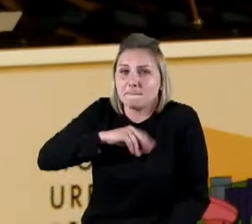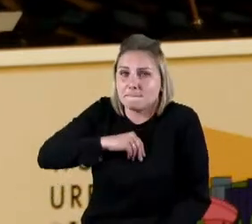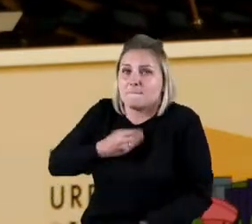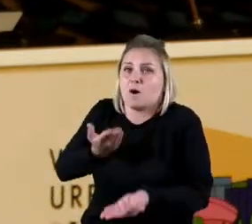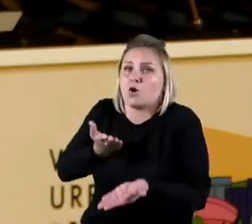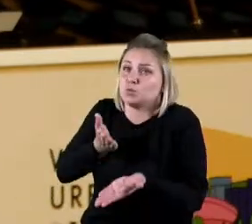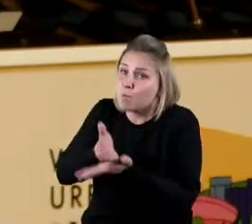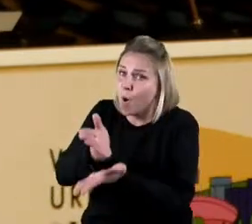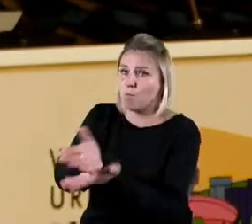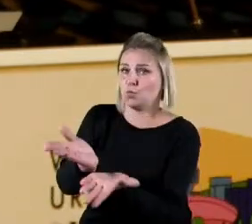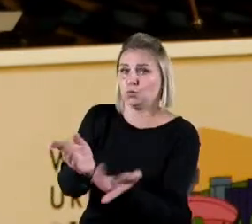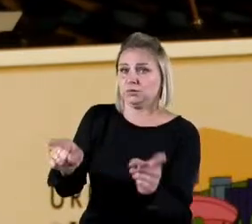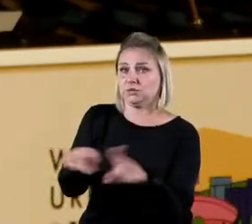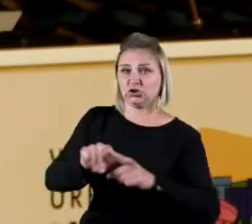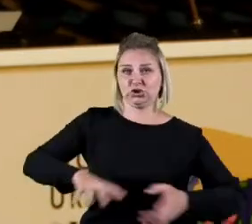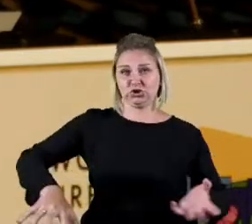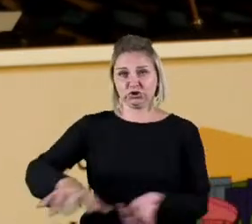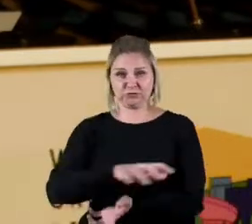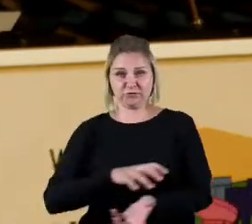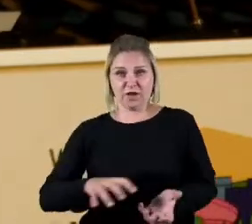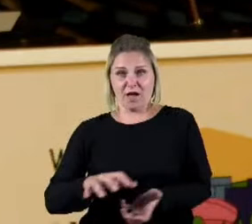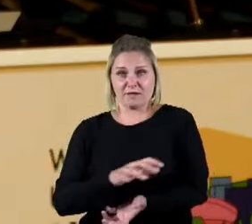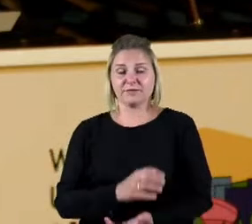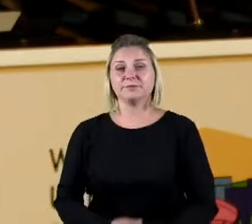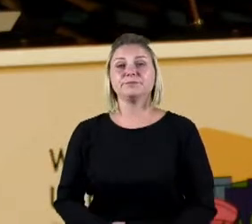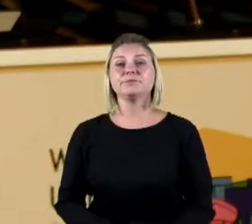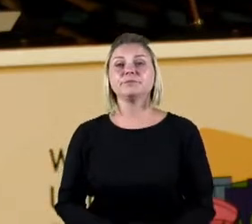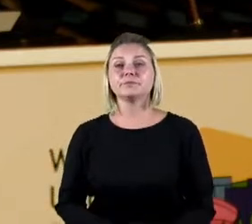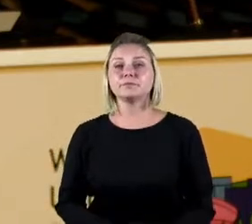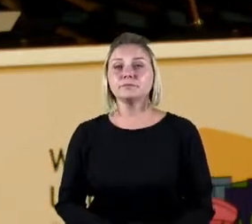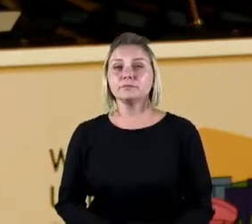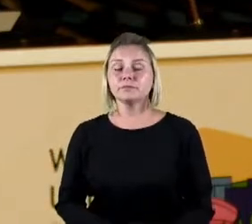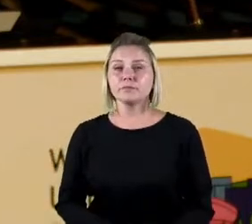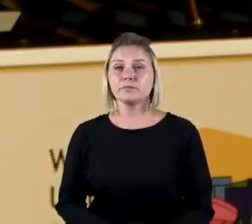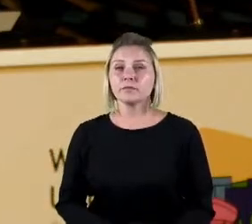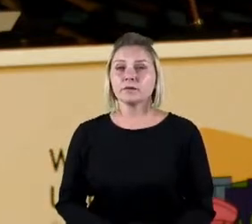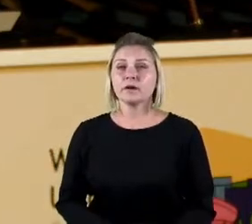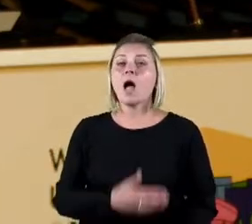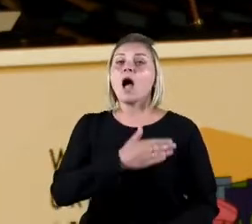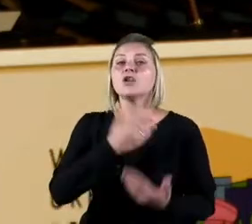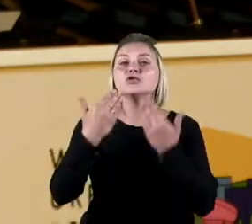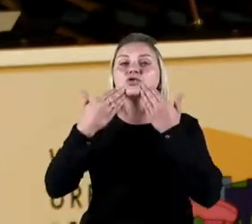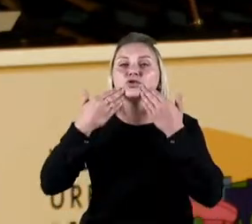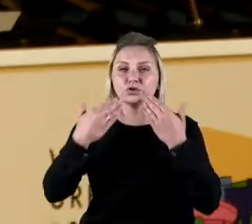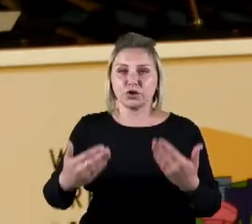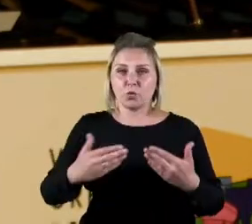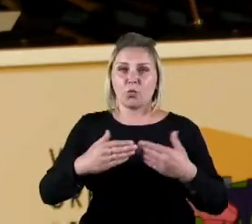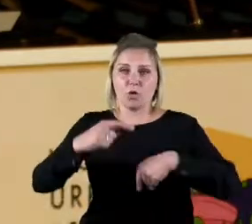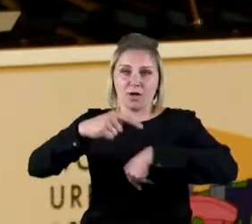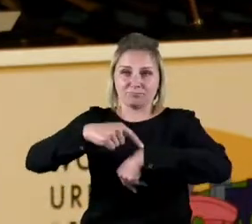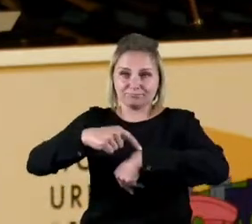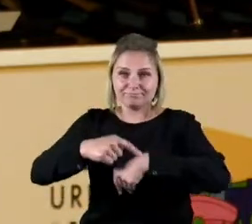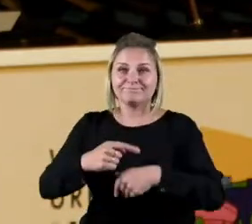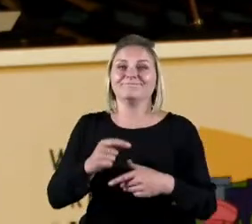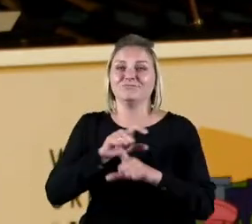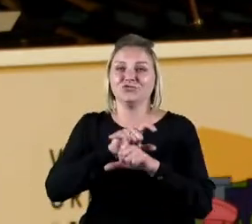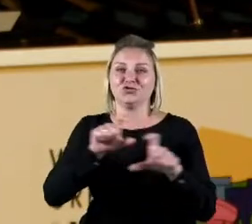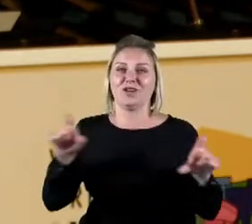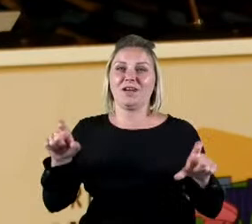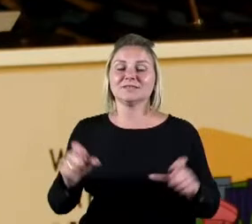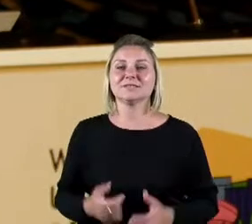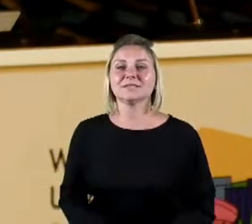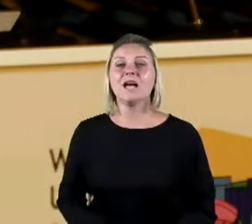because of the processes that we embark on. We are very grateful for this space, and we reiterate our interest and